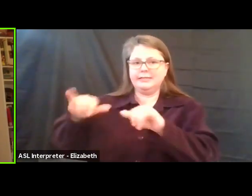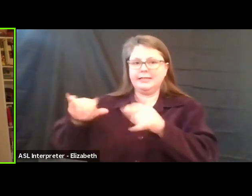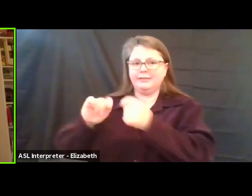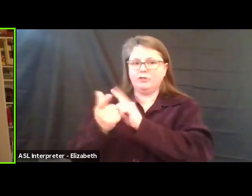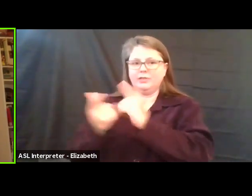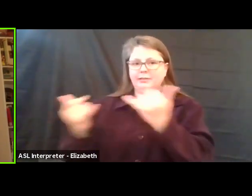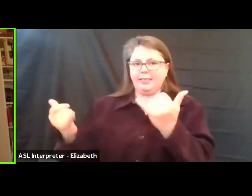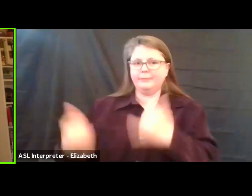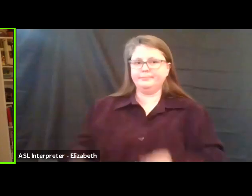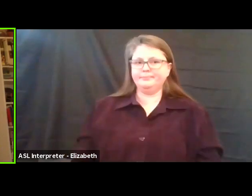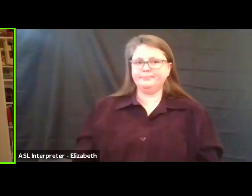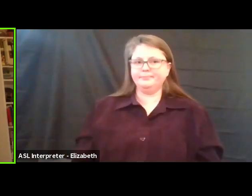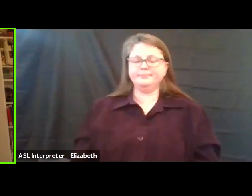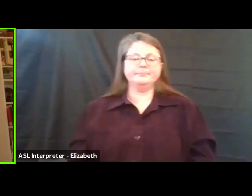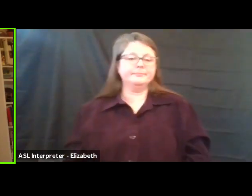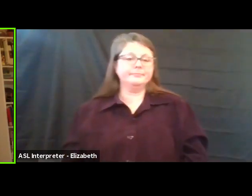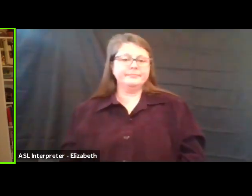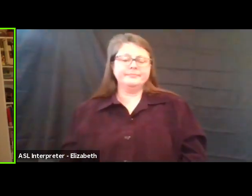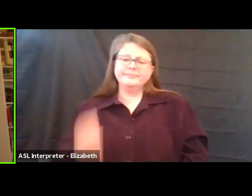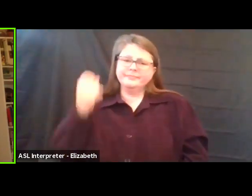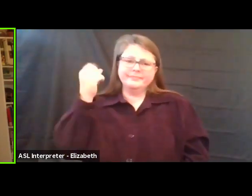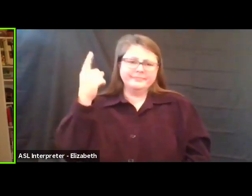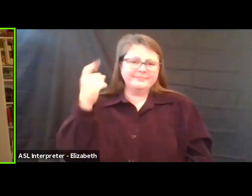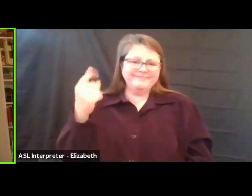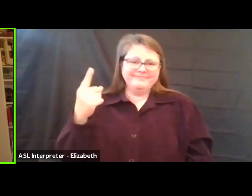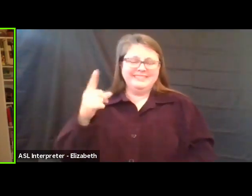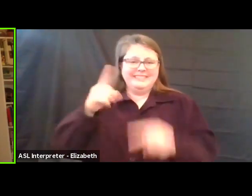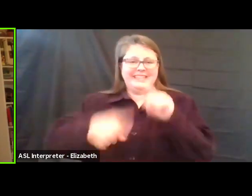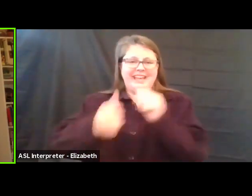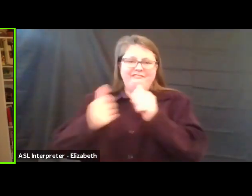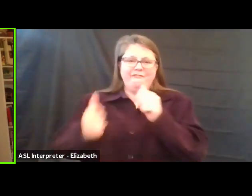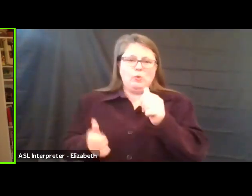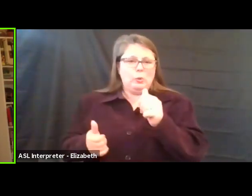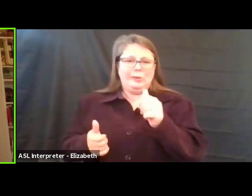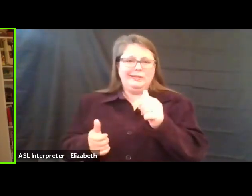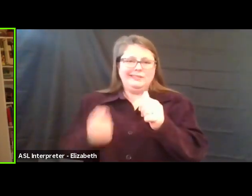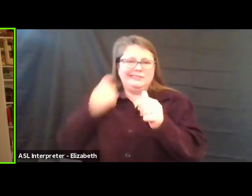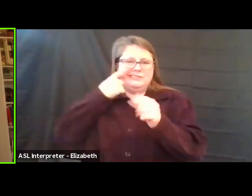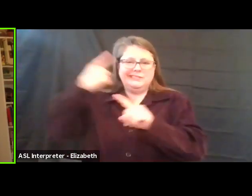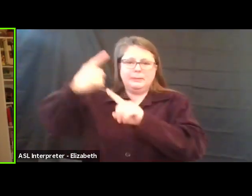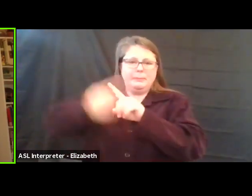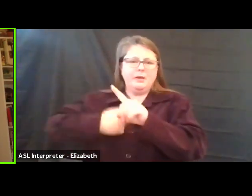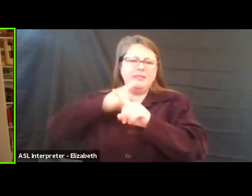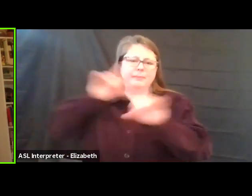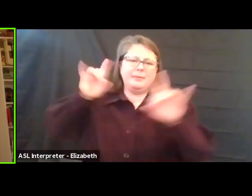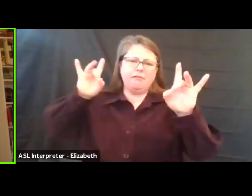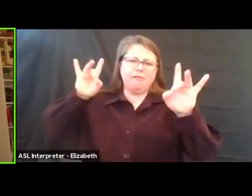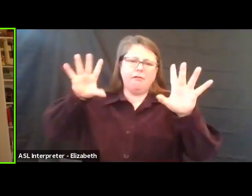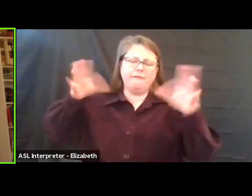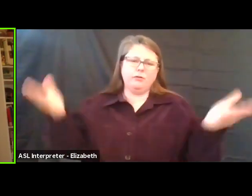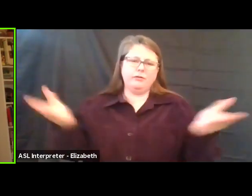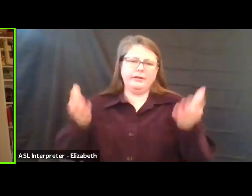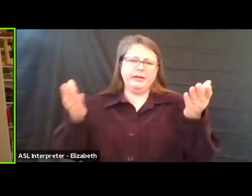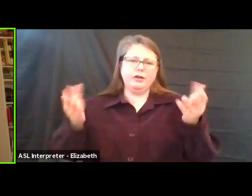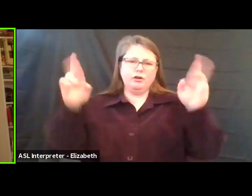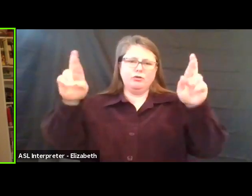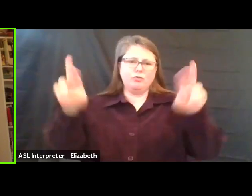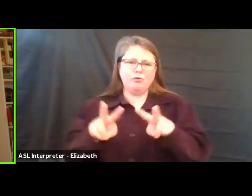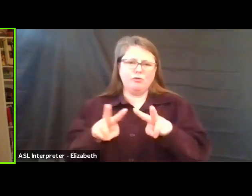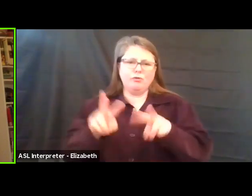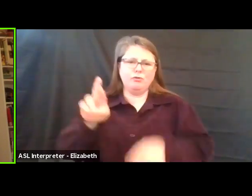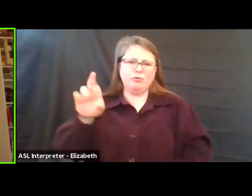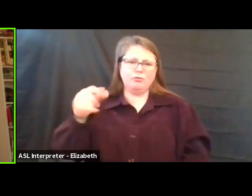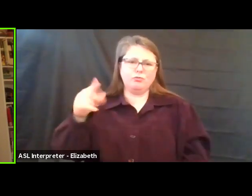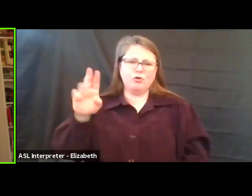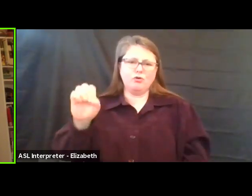There is just no getting away from the fact that this has been an awful month here in the Rogue Valley. The Almeda fire on September 8th swept